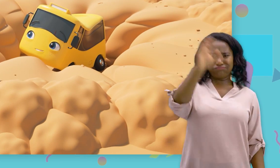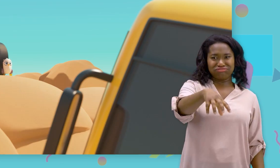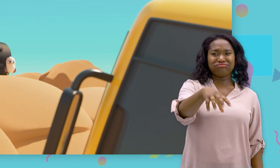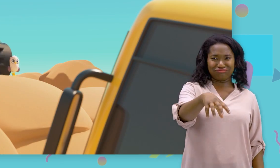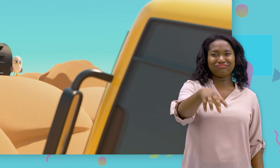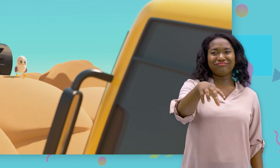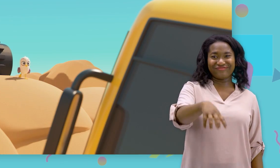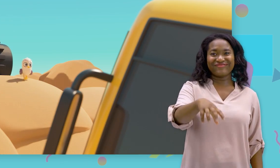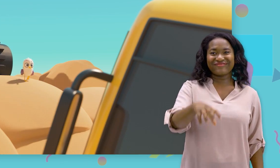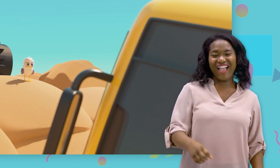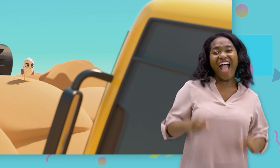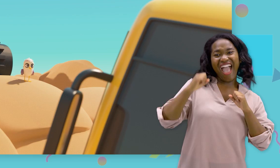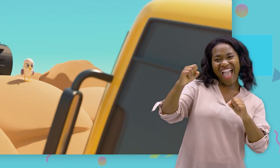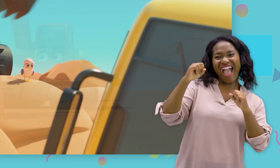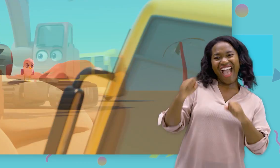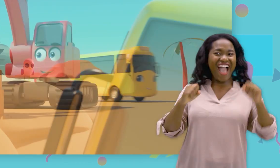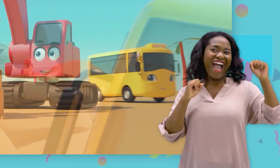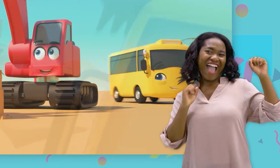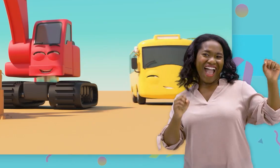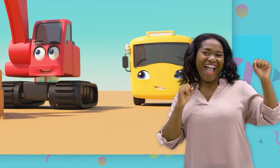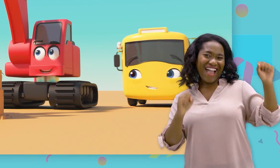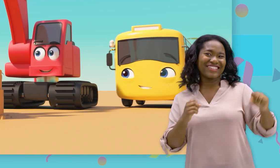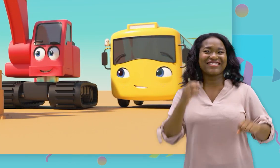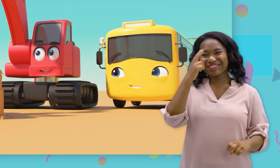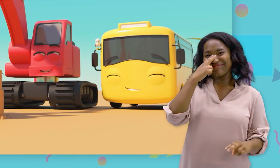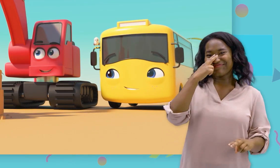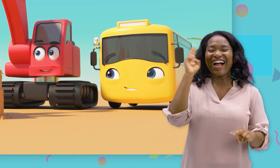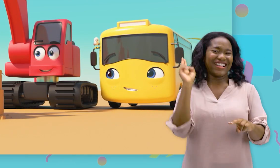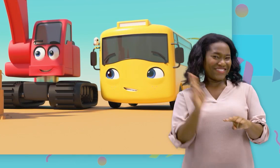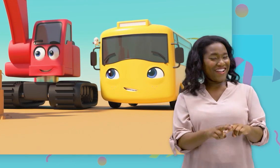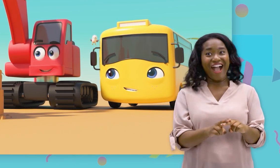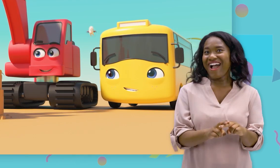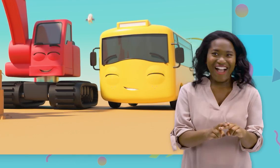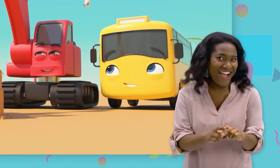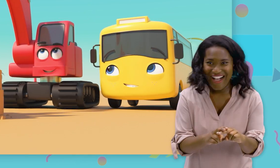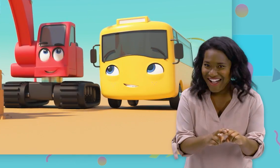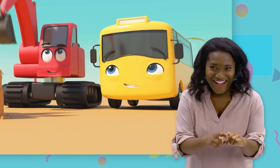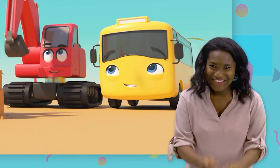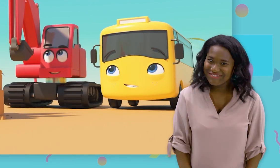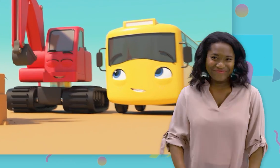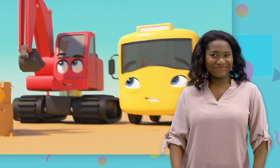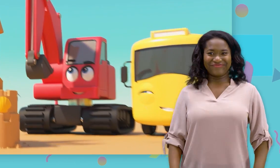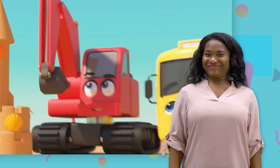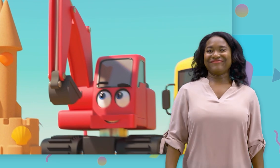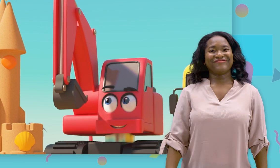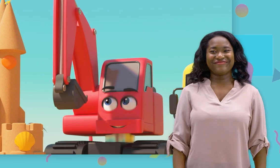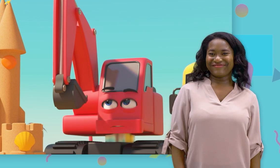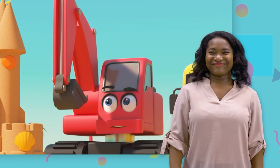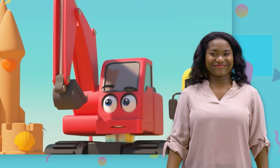Building castles in the sand. Yay, oh yay, it's so much fun.